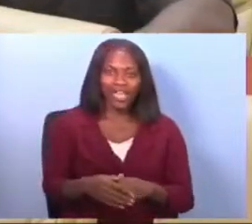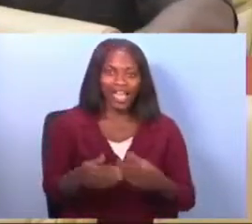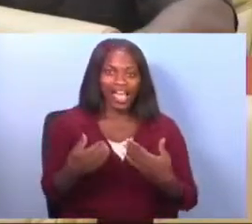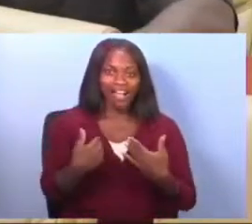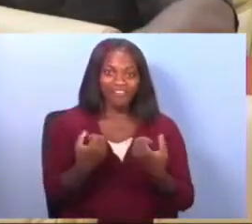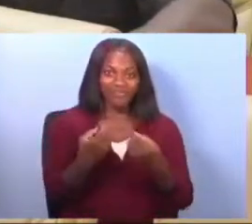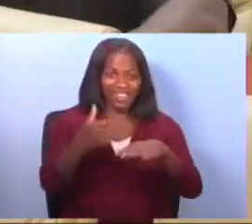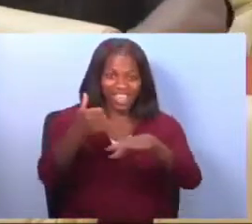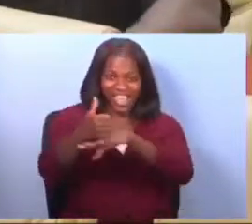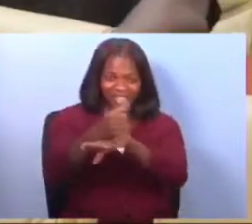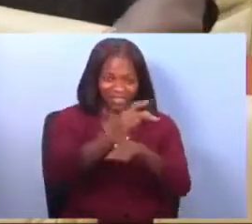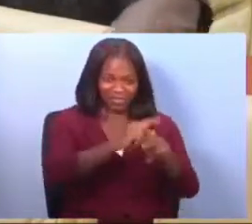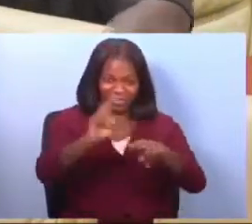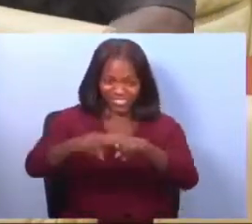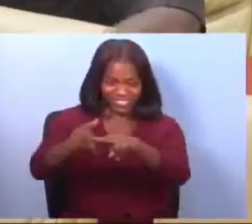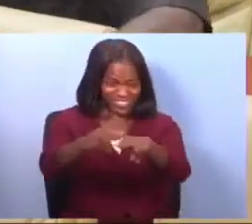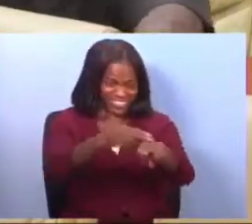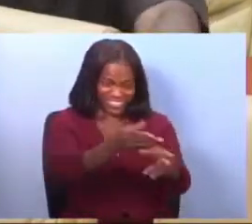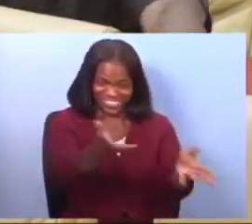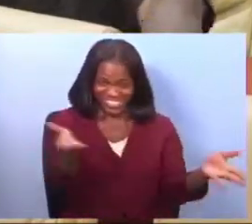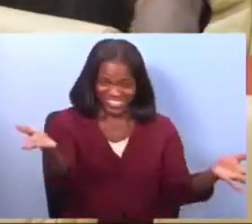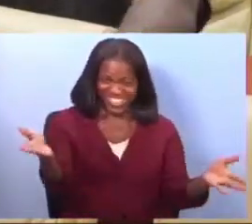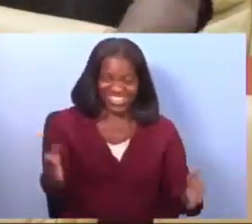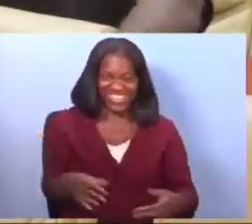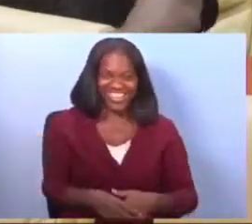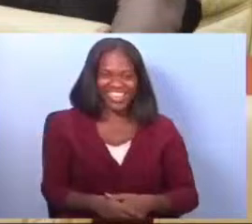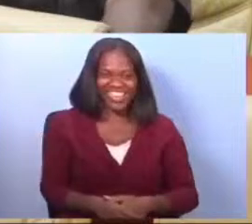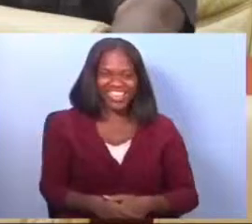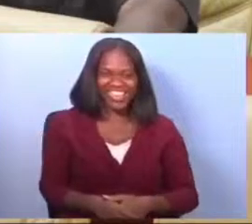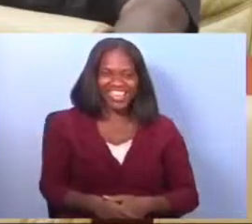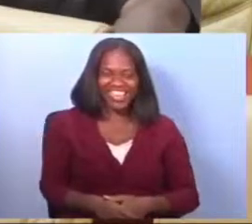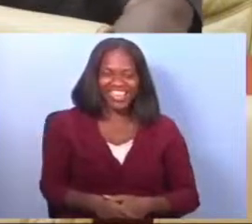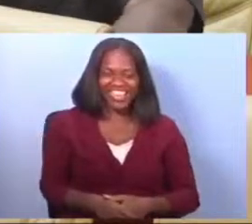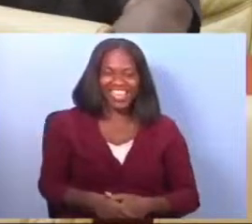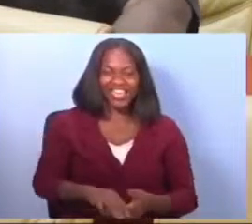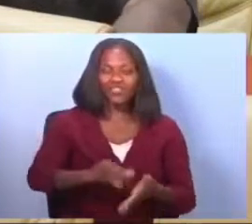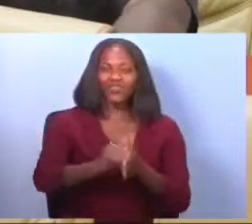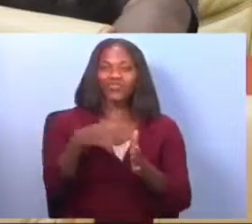accused persons sitting here, and then the litigants,